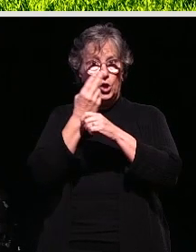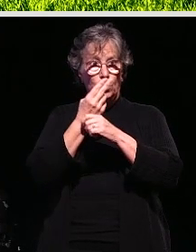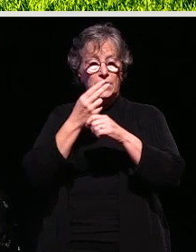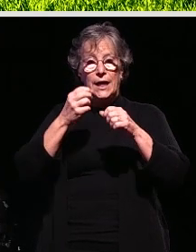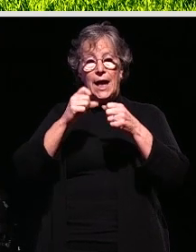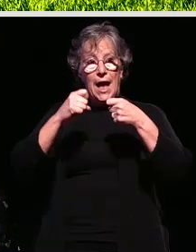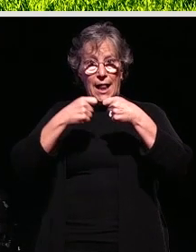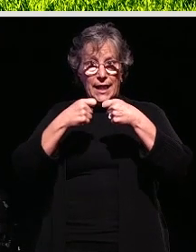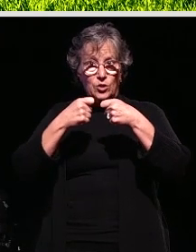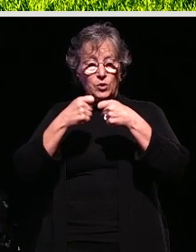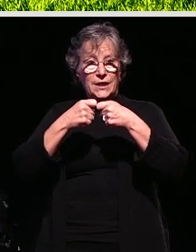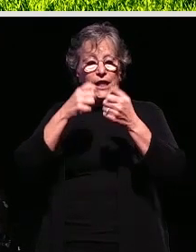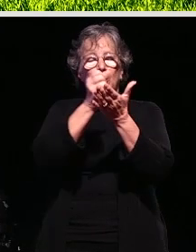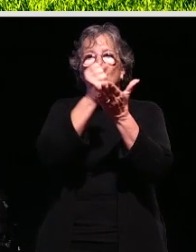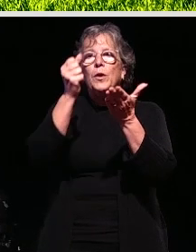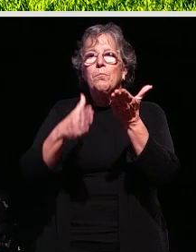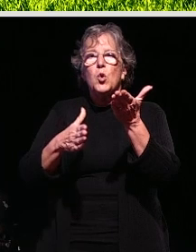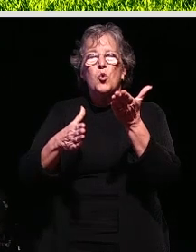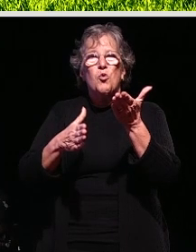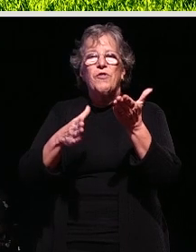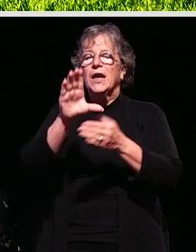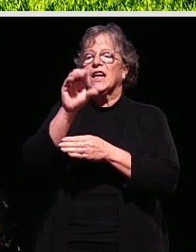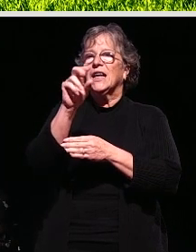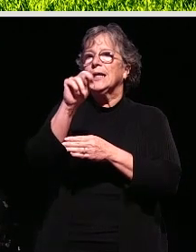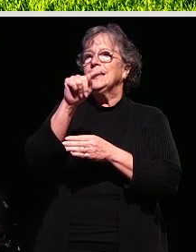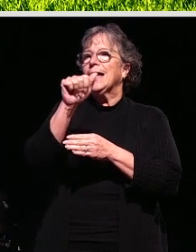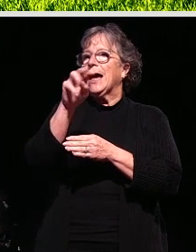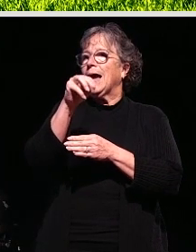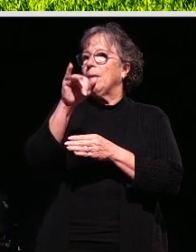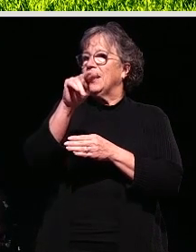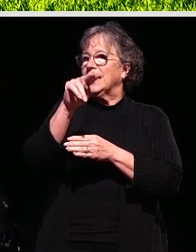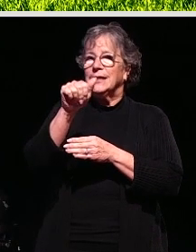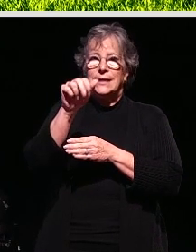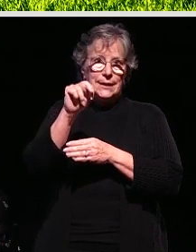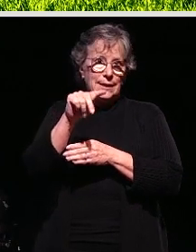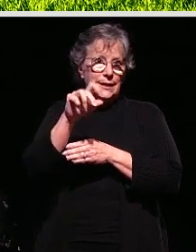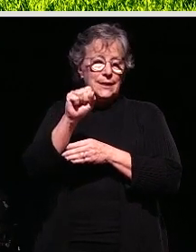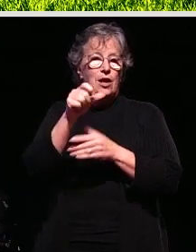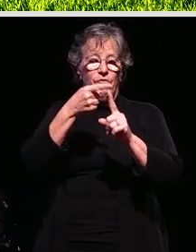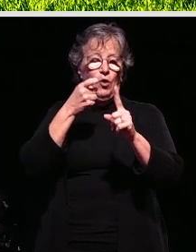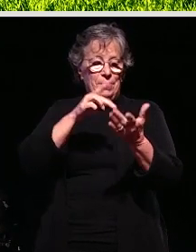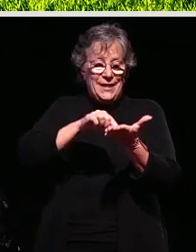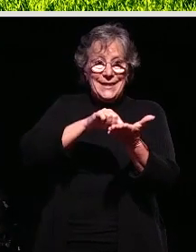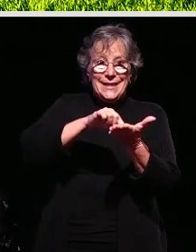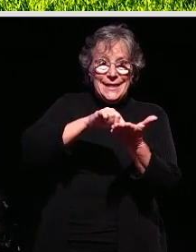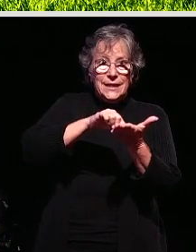contaminants from seeds before they are planted, stopping crop loss at the source without harming germination in the